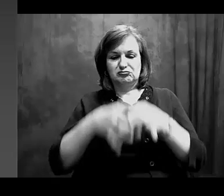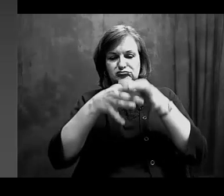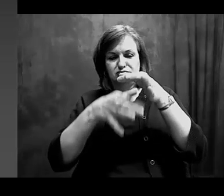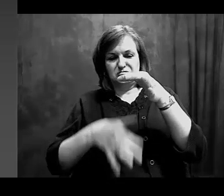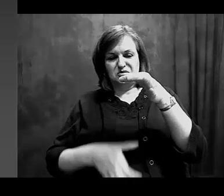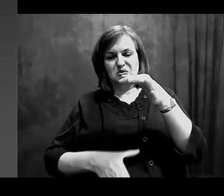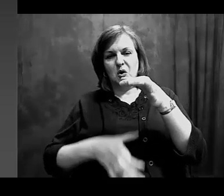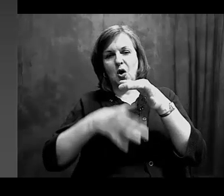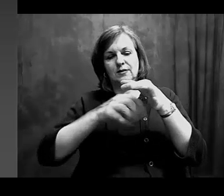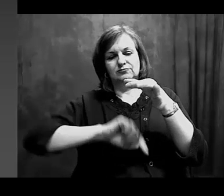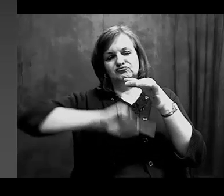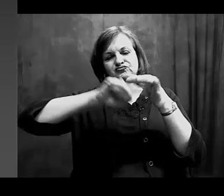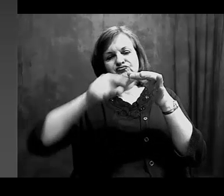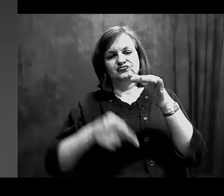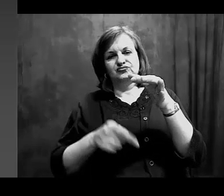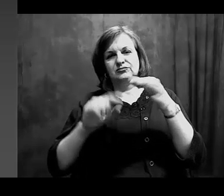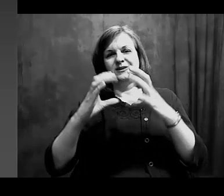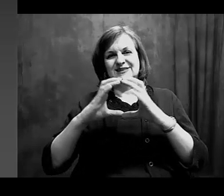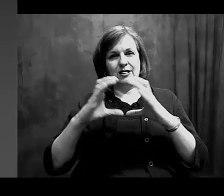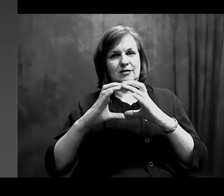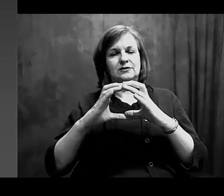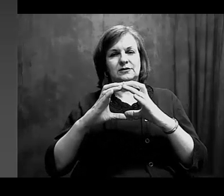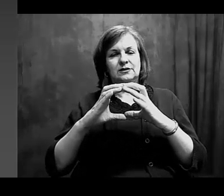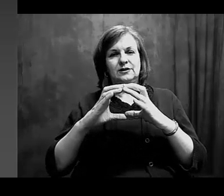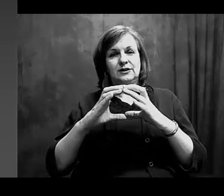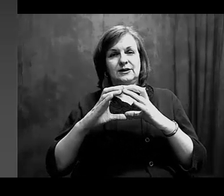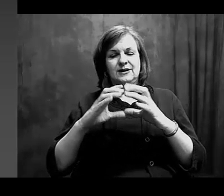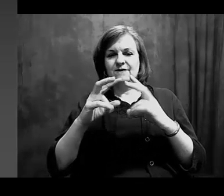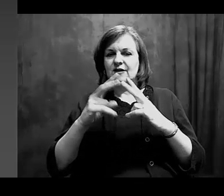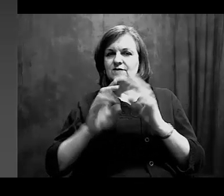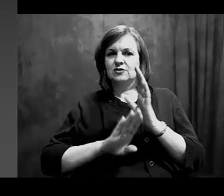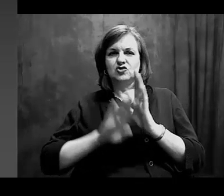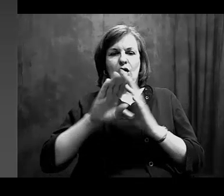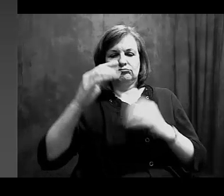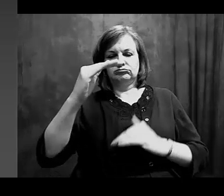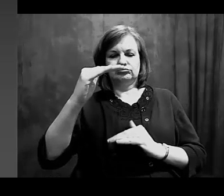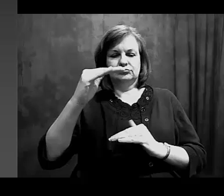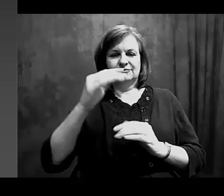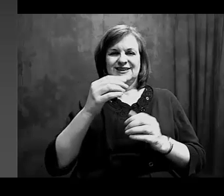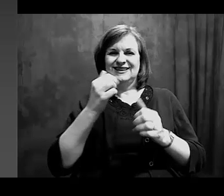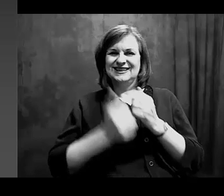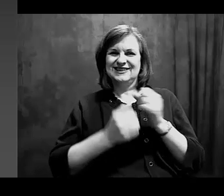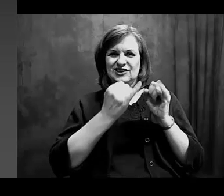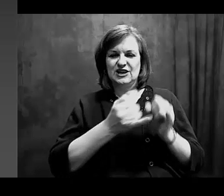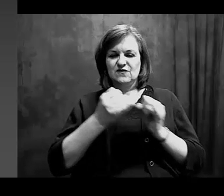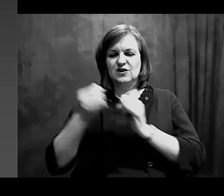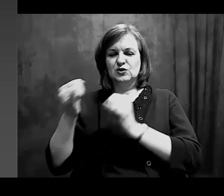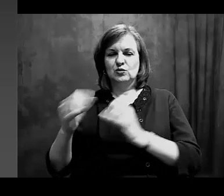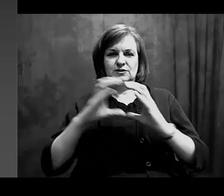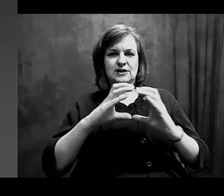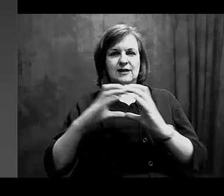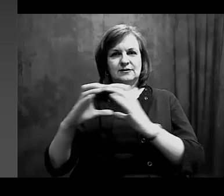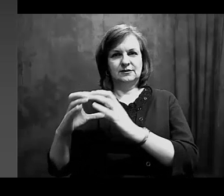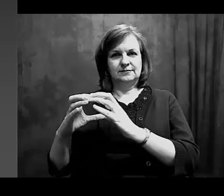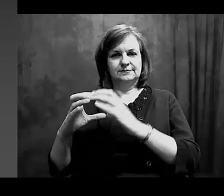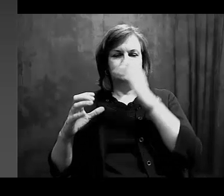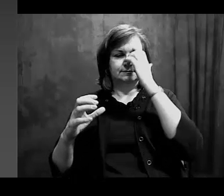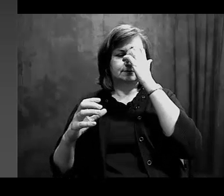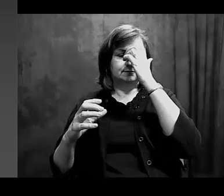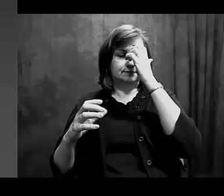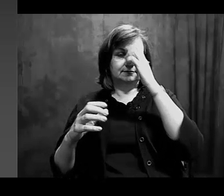of folds to increase our surface area and also be full of villi. So this is going to help